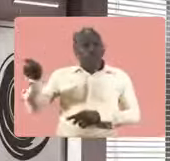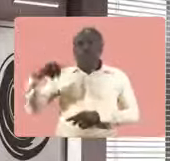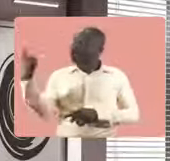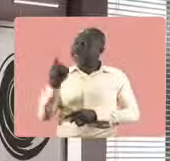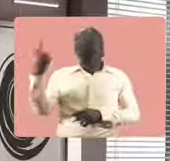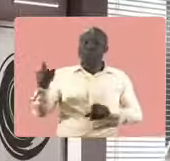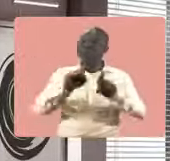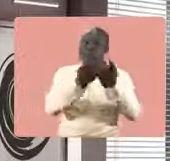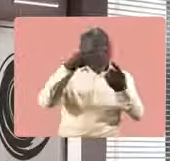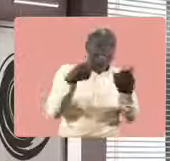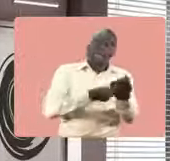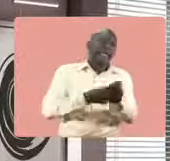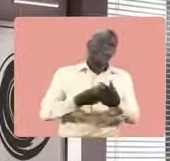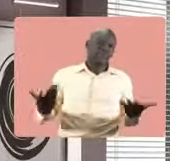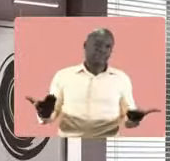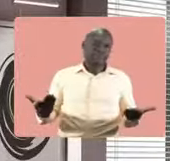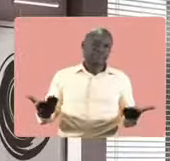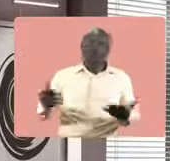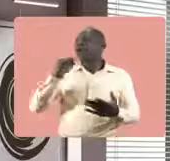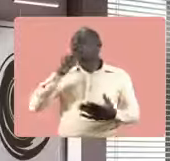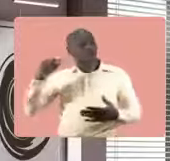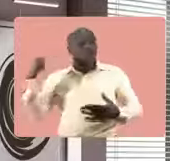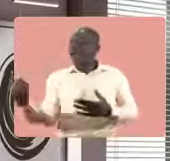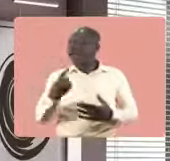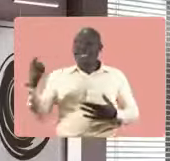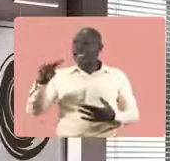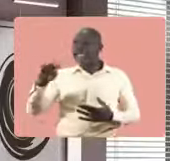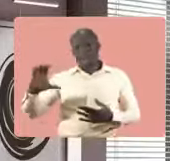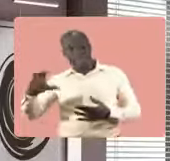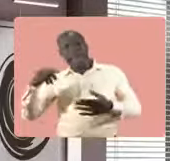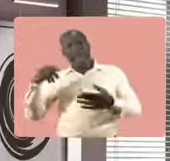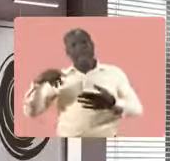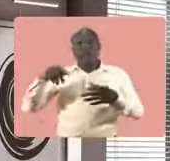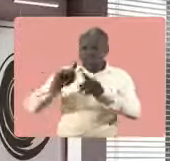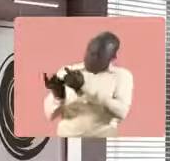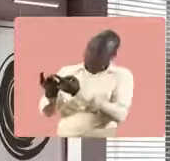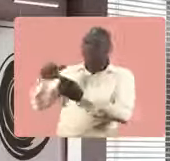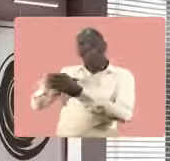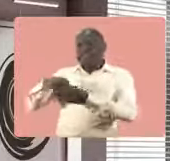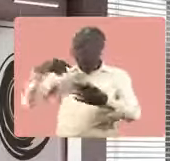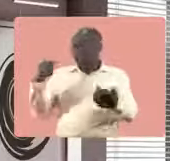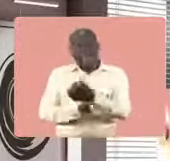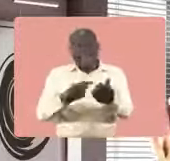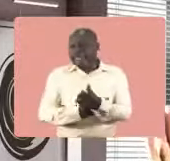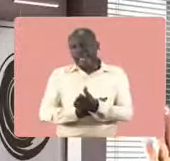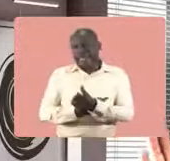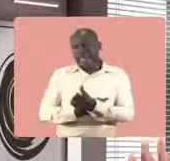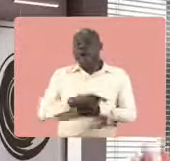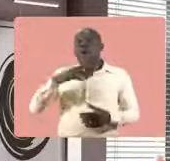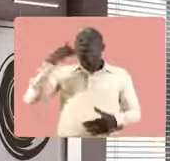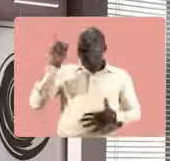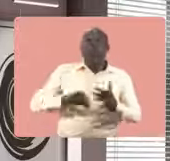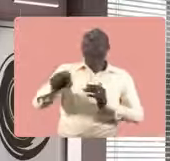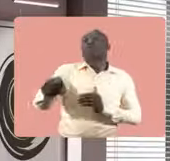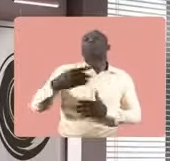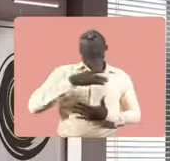ne party e wo Ghana ha. Ene enye NDC nkoa ne party e wo Ghana ha. De wo wo pe no e na abeto aba e de